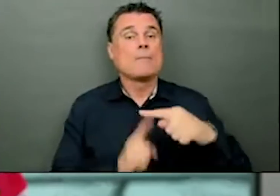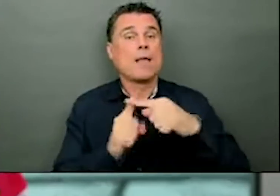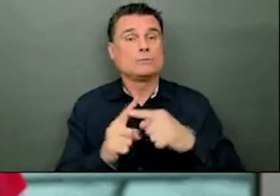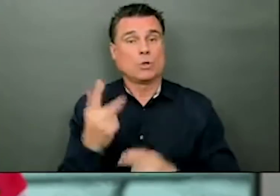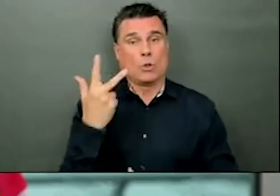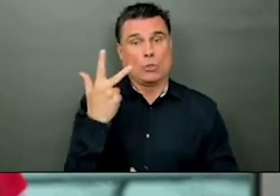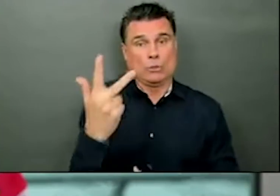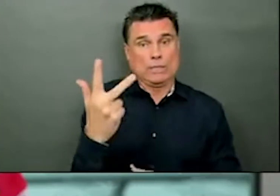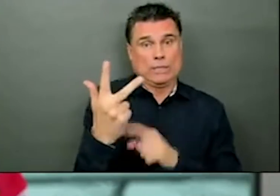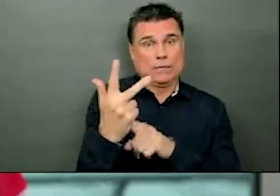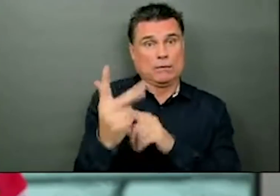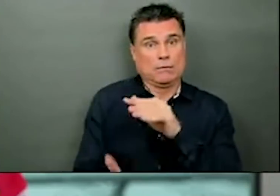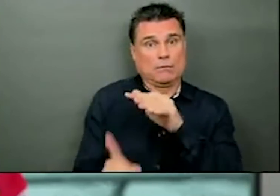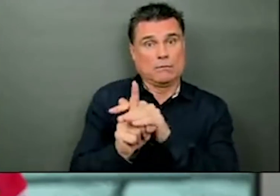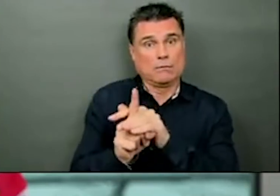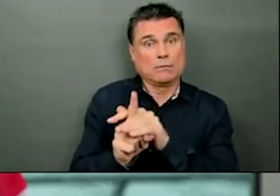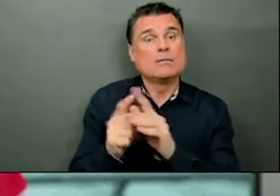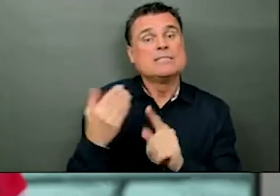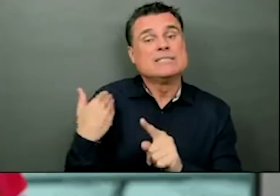normally reside outside of Canada.